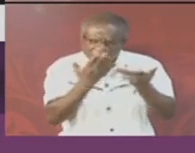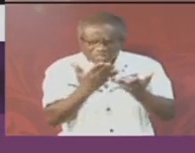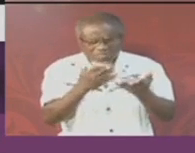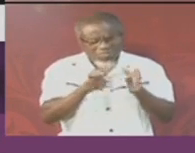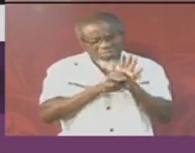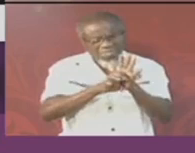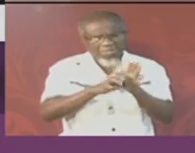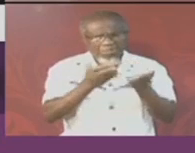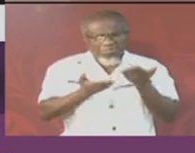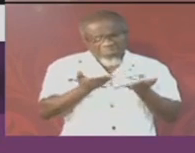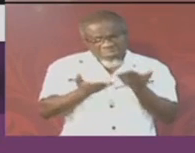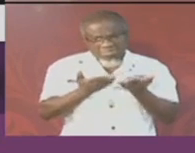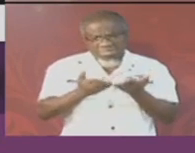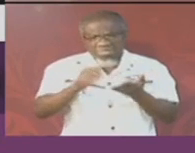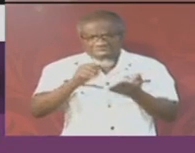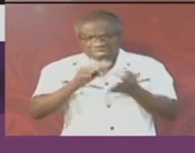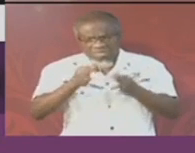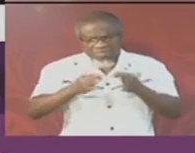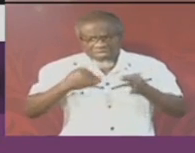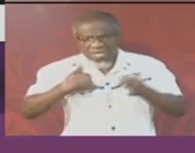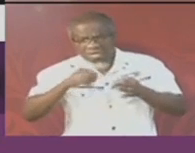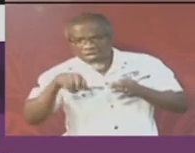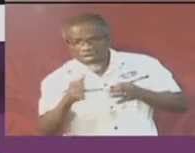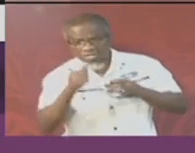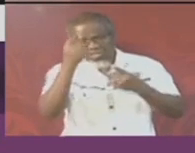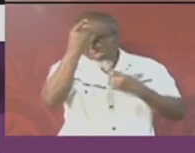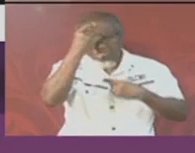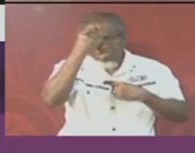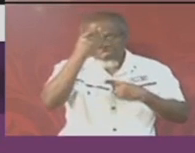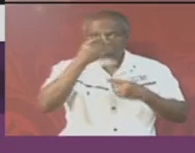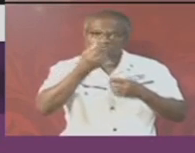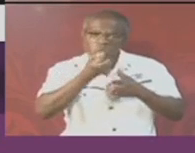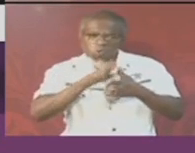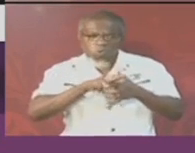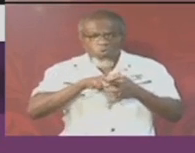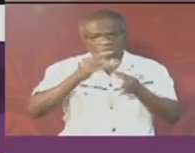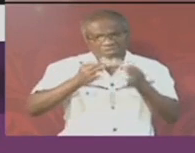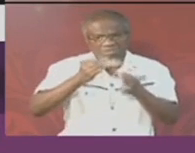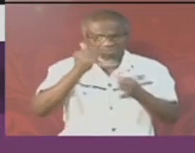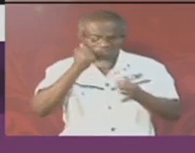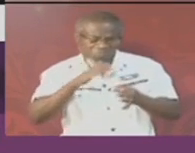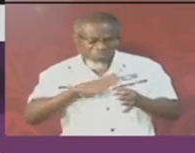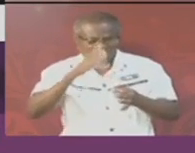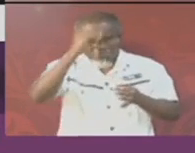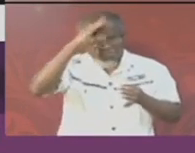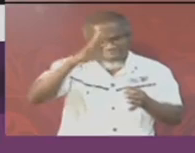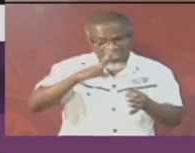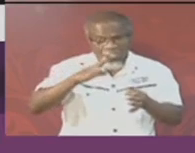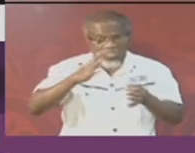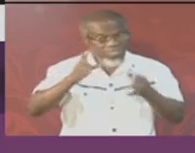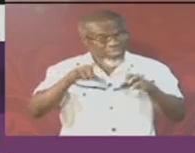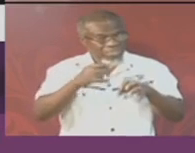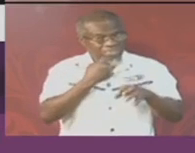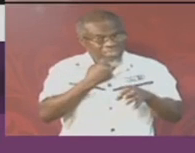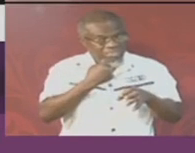diseases as they would have gone, probably to also start giving the population a better idea of who is being affected. Some